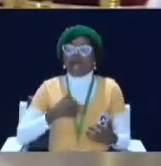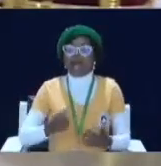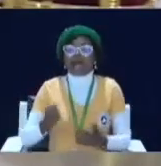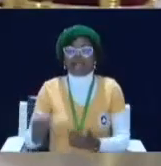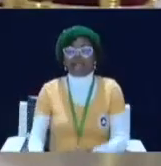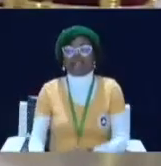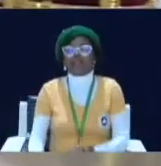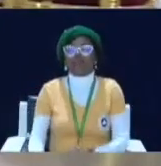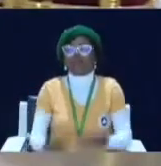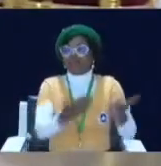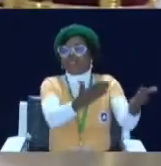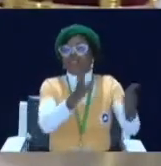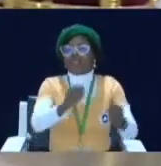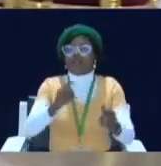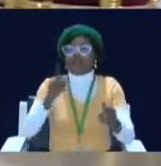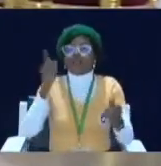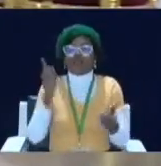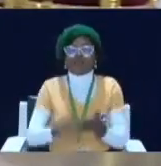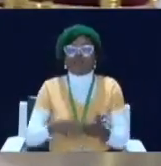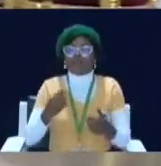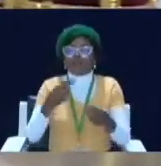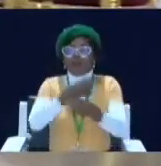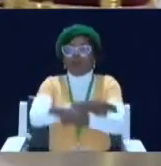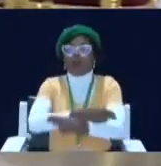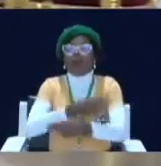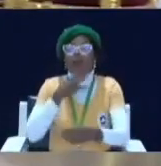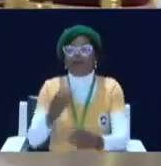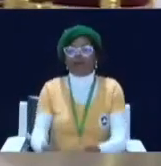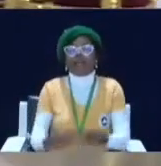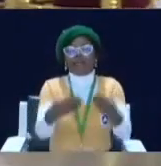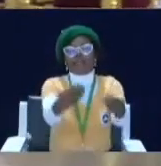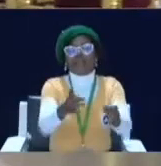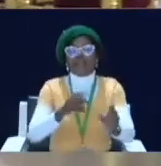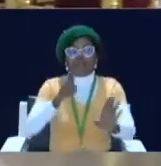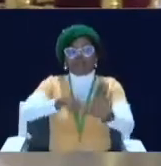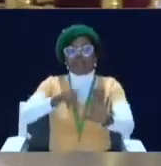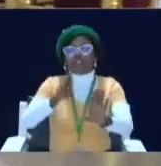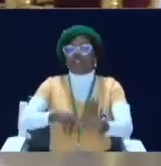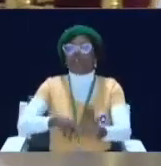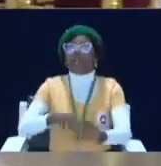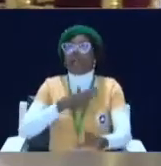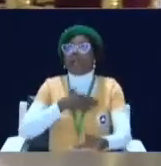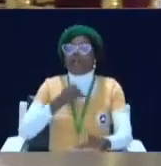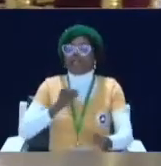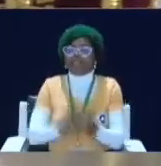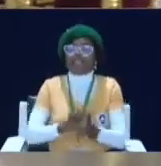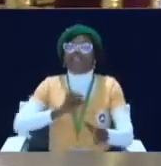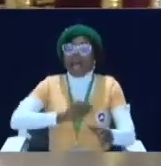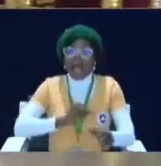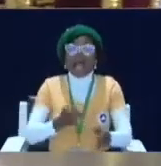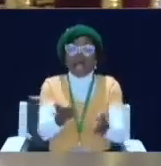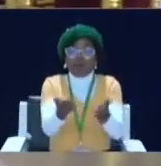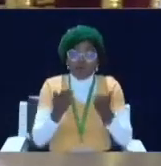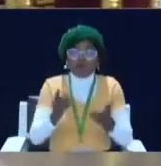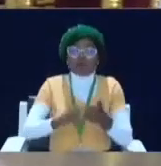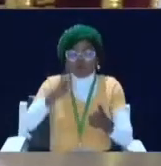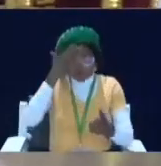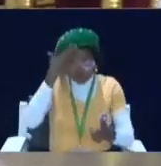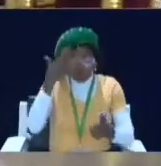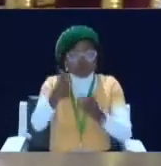hall, mo kaga fun won wipe kan ba se program pe mi gan fe darapo, mo fe mo Olorun through